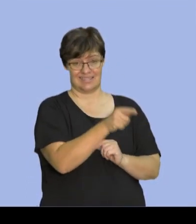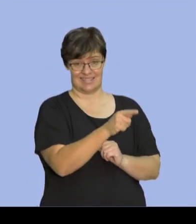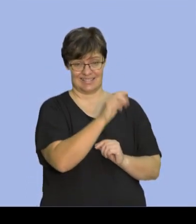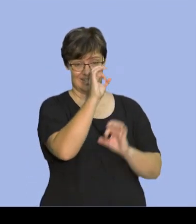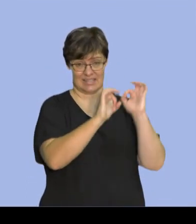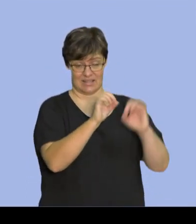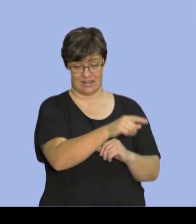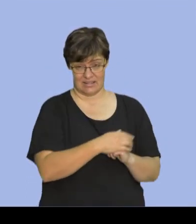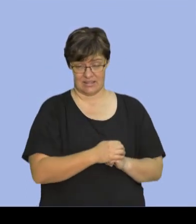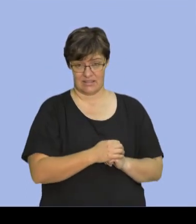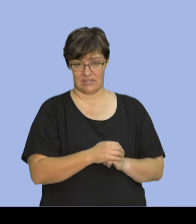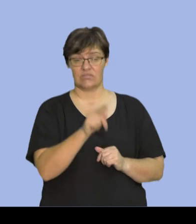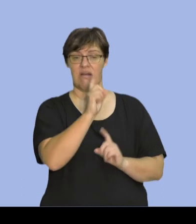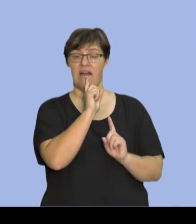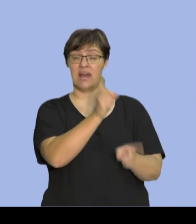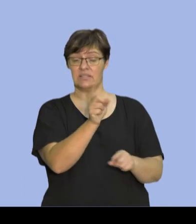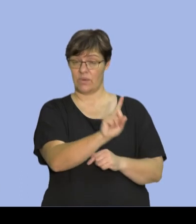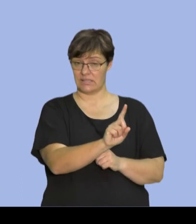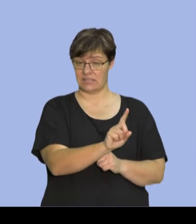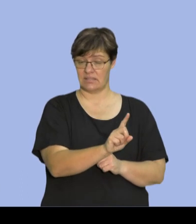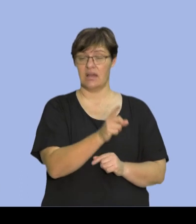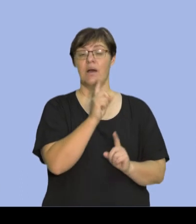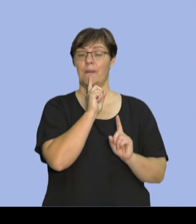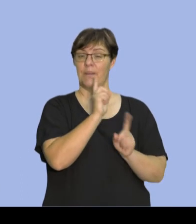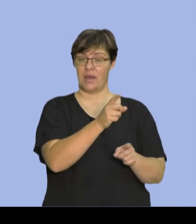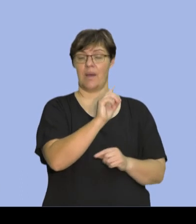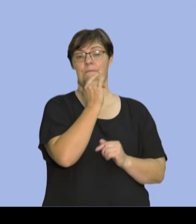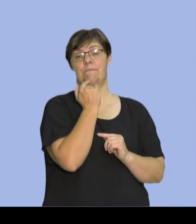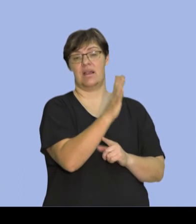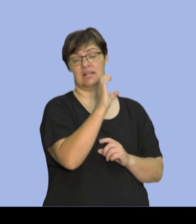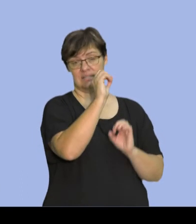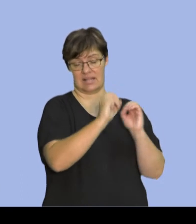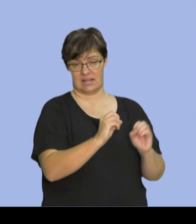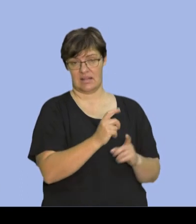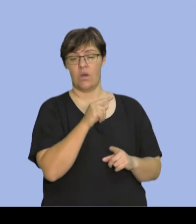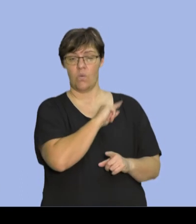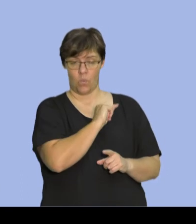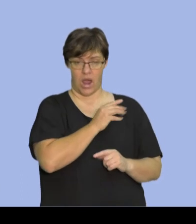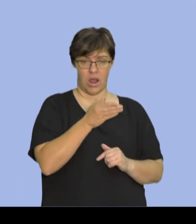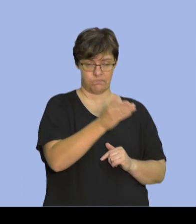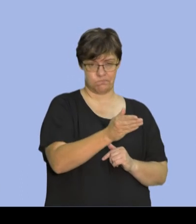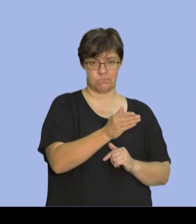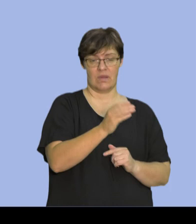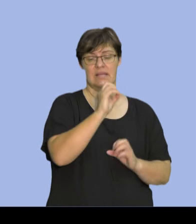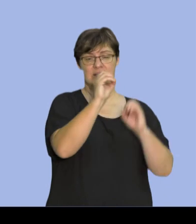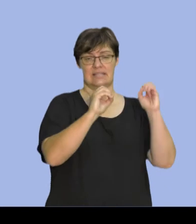cell. So the answer to this question would be that it is a plant cell and it's the presence of that cell